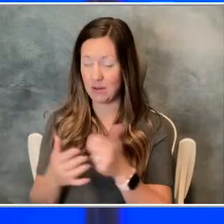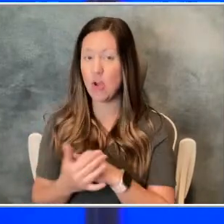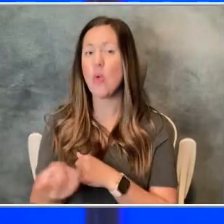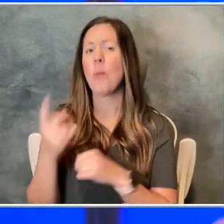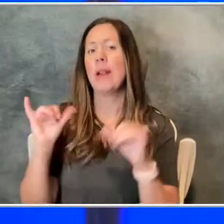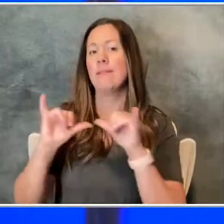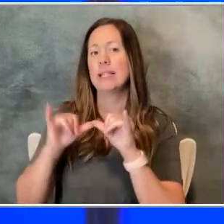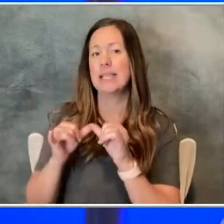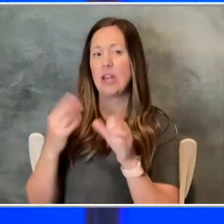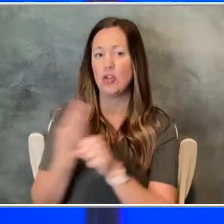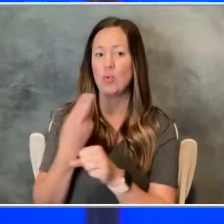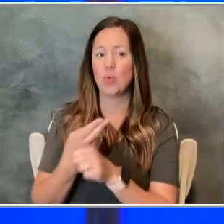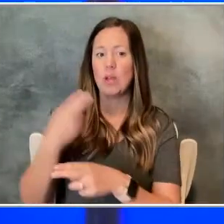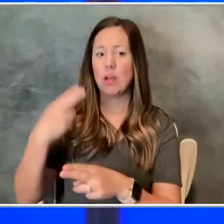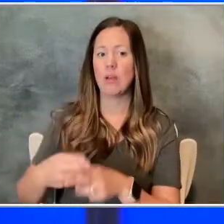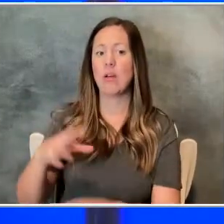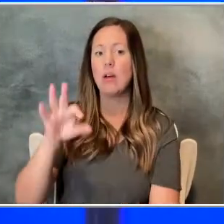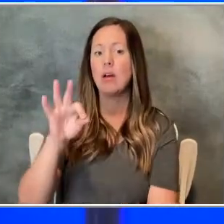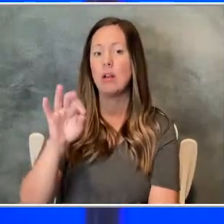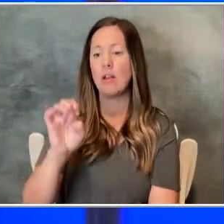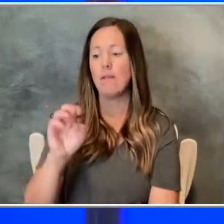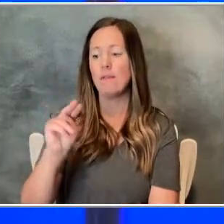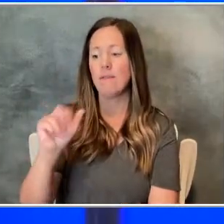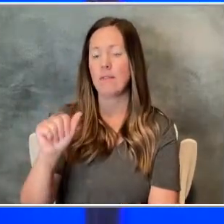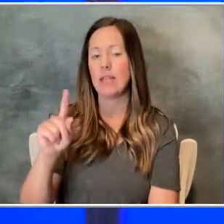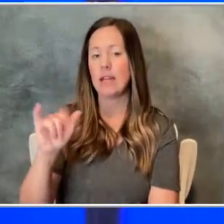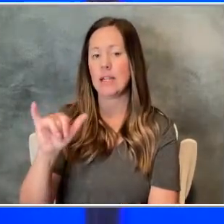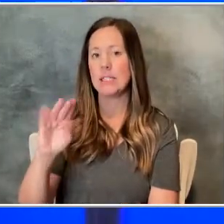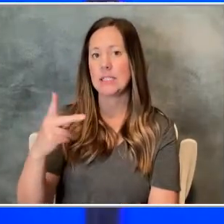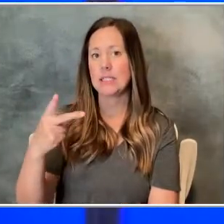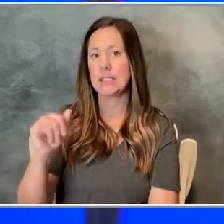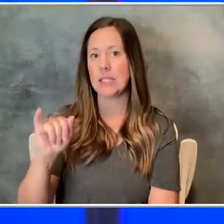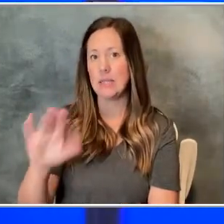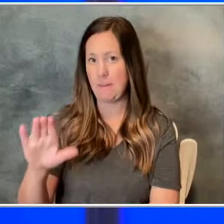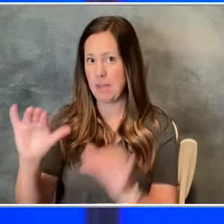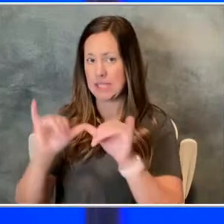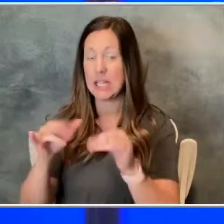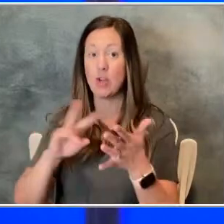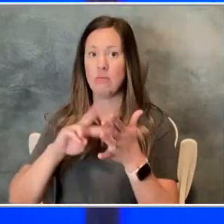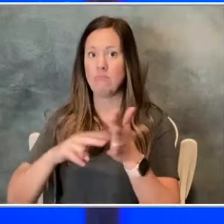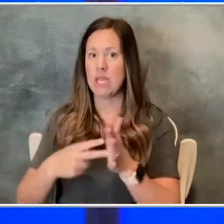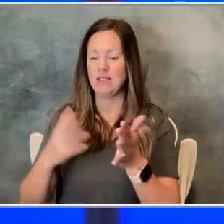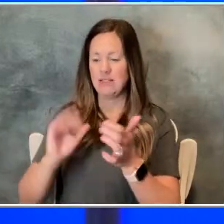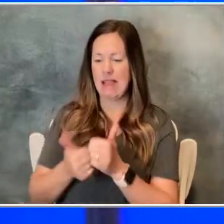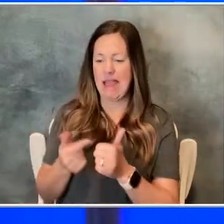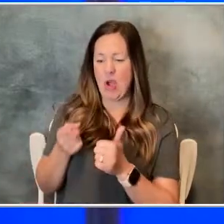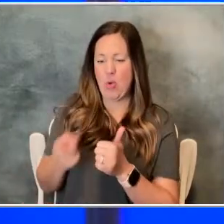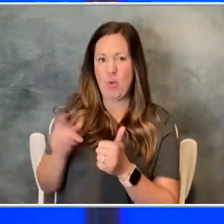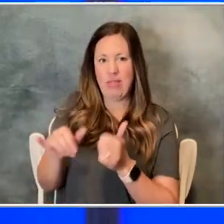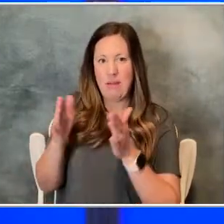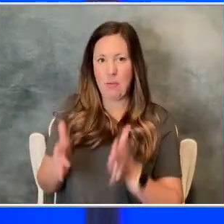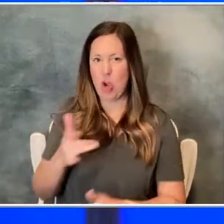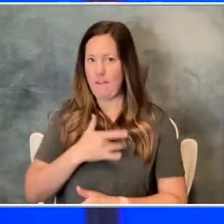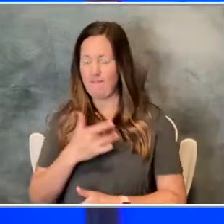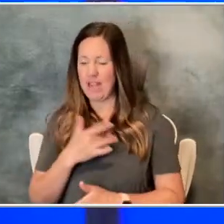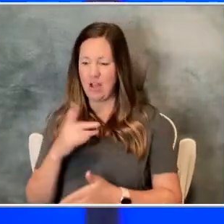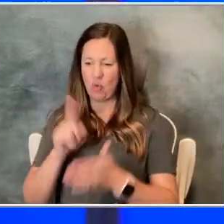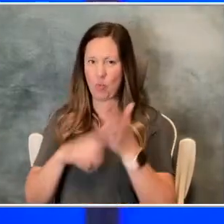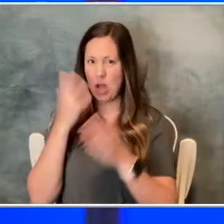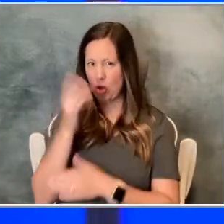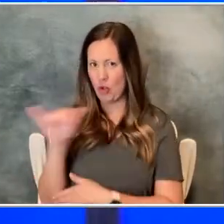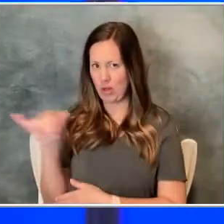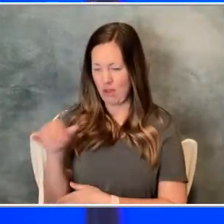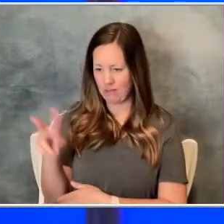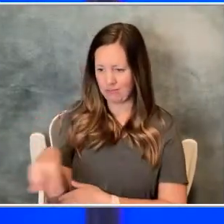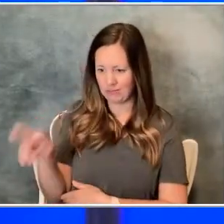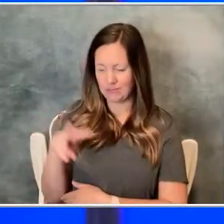used, we call it a phenotypic scale, which means it's really about how the person feels and how they look, and less about